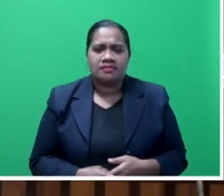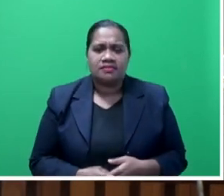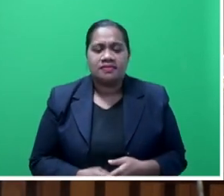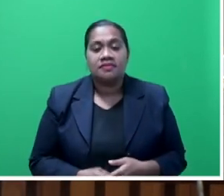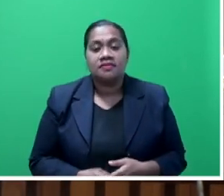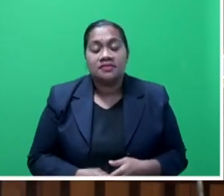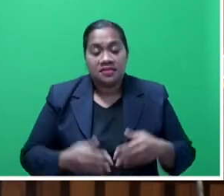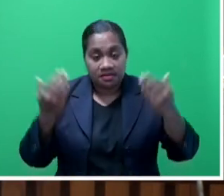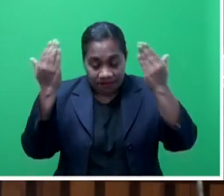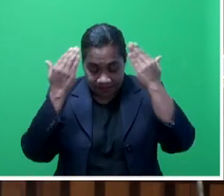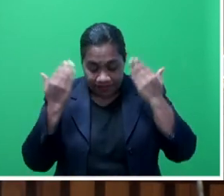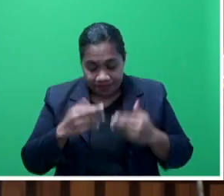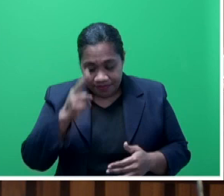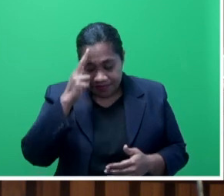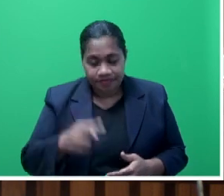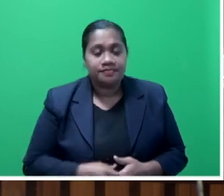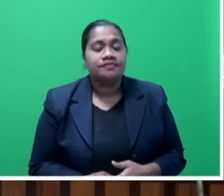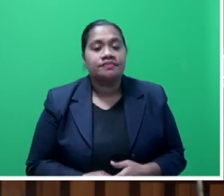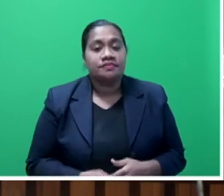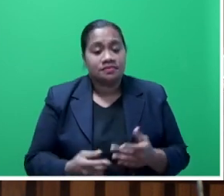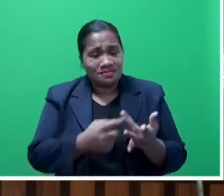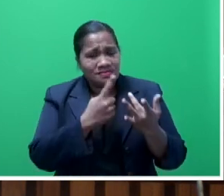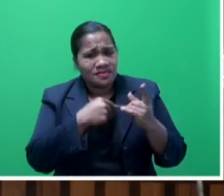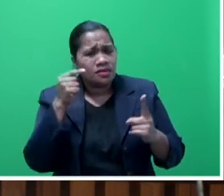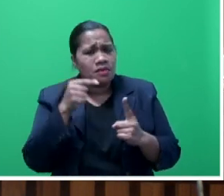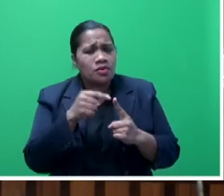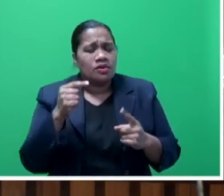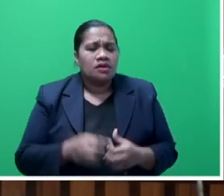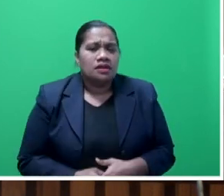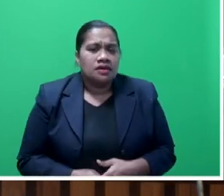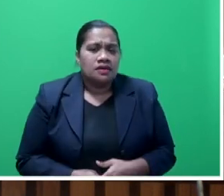sir, the other point, of course, is that the